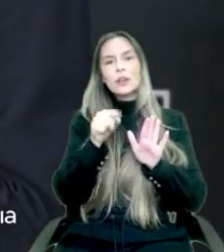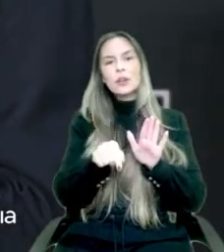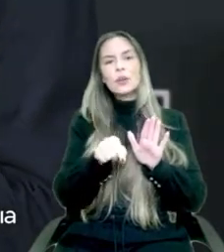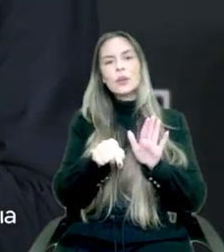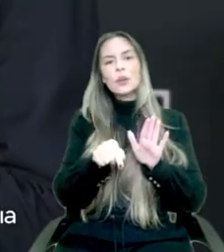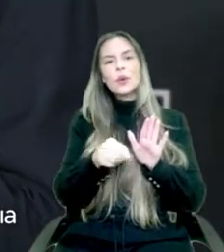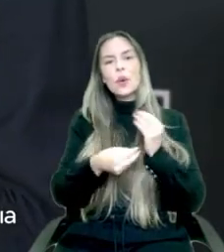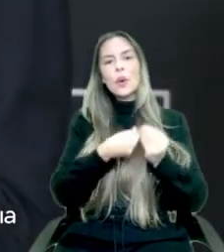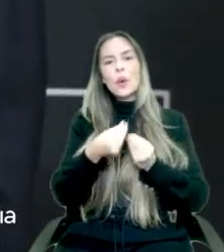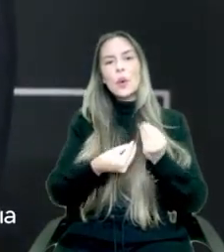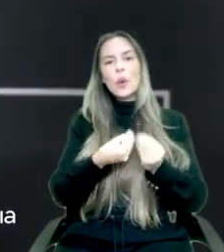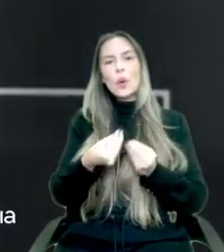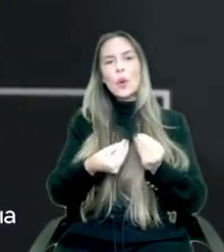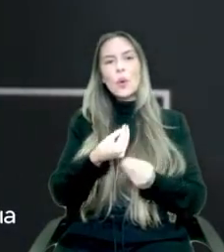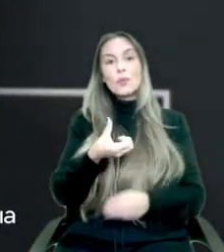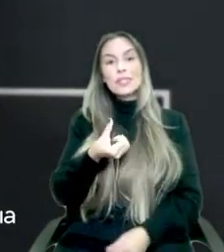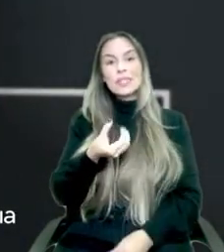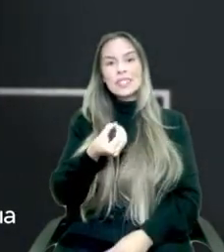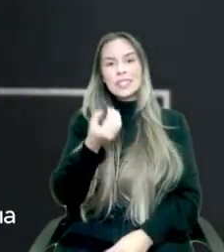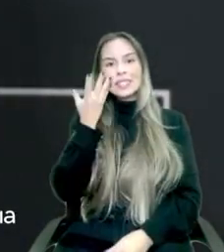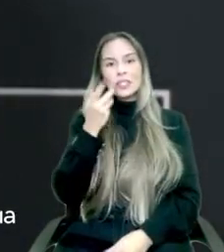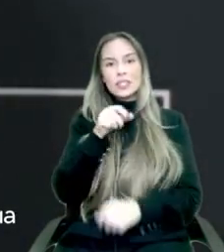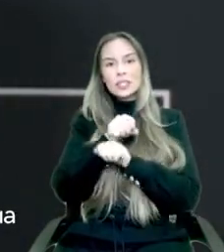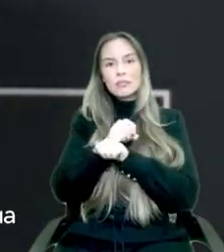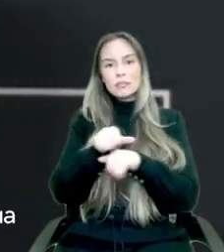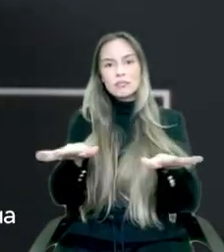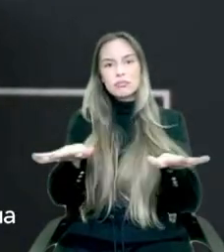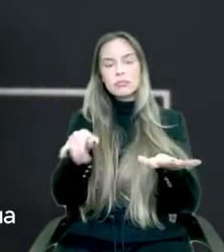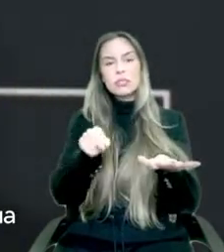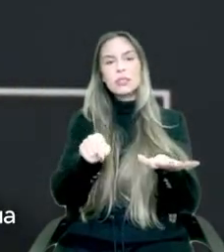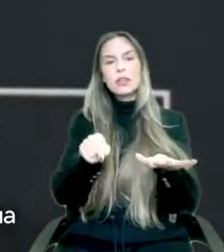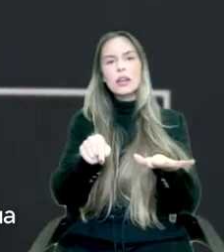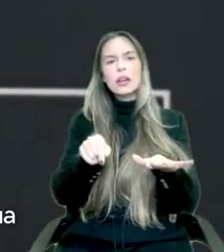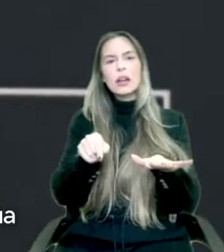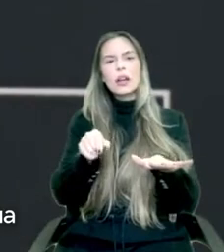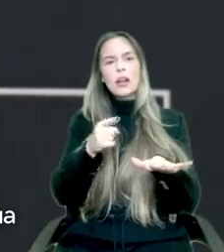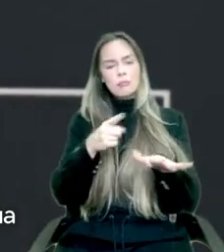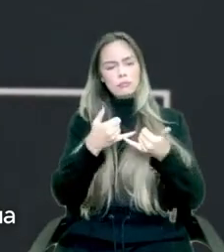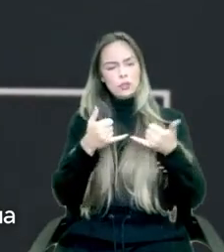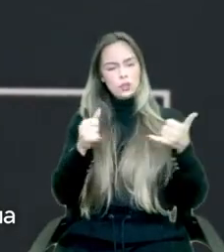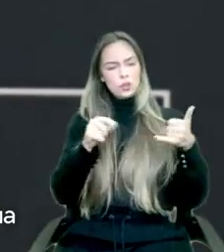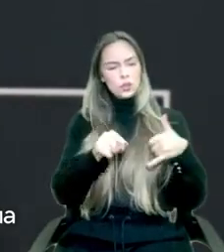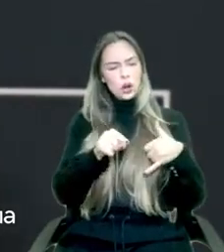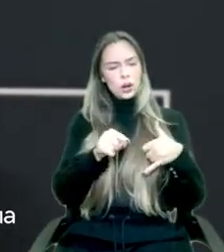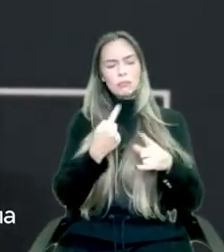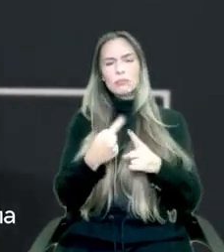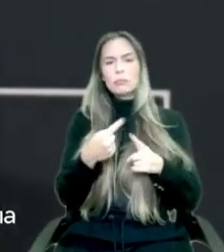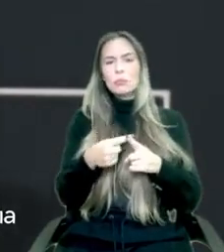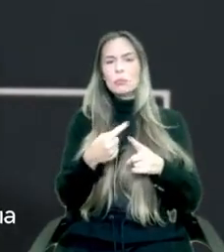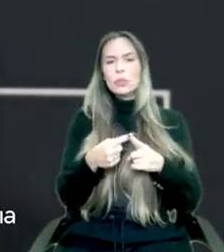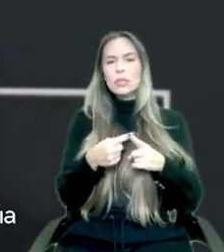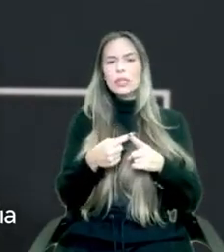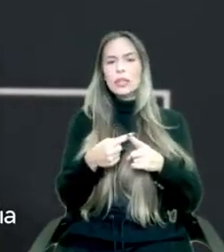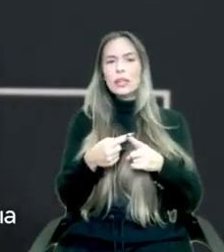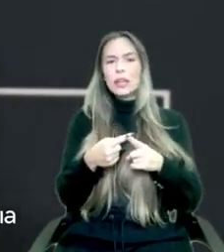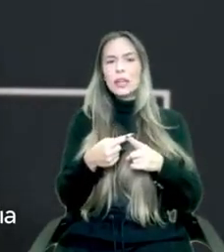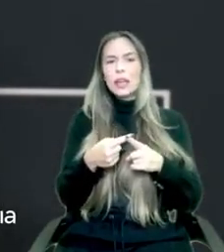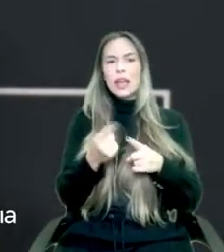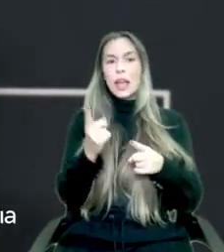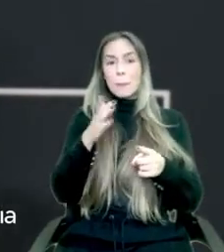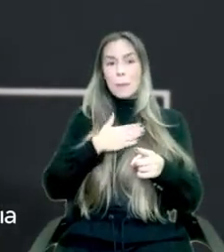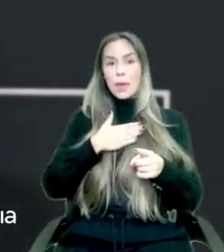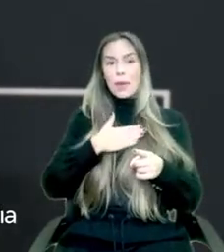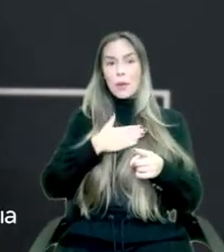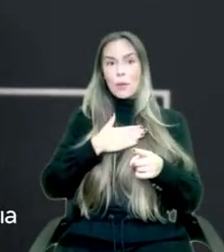days. Now, this was a shock to me because it was my people who were going to have to roll it